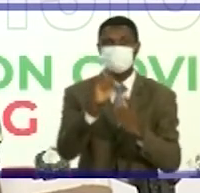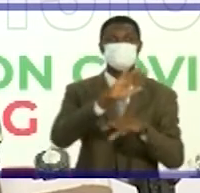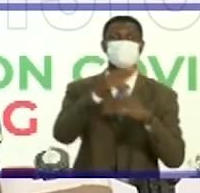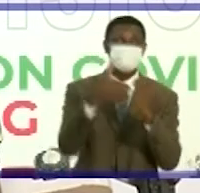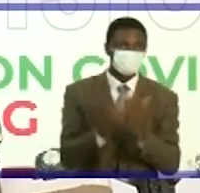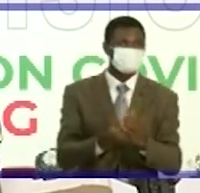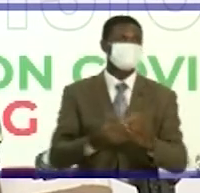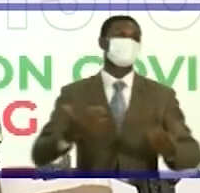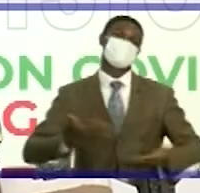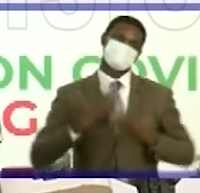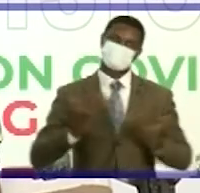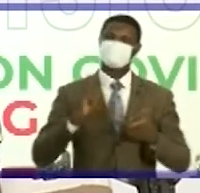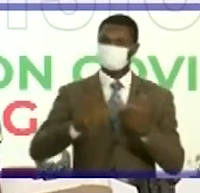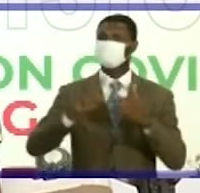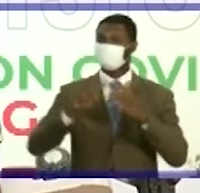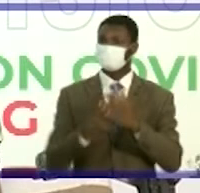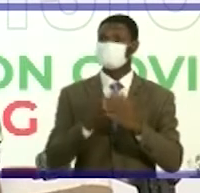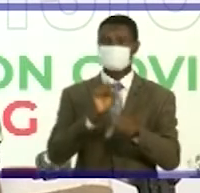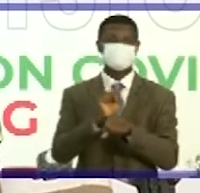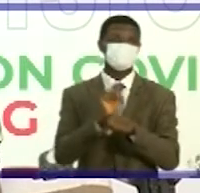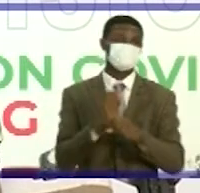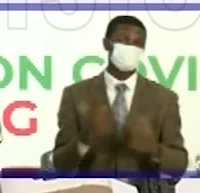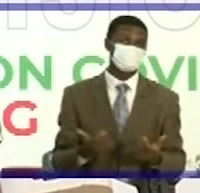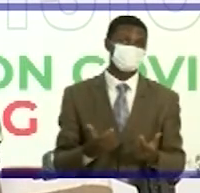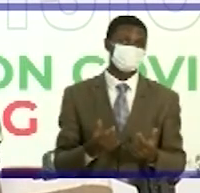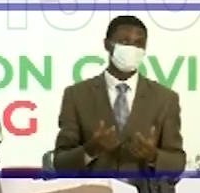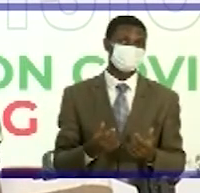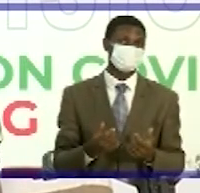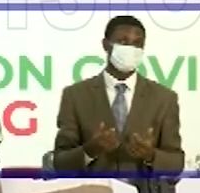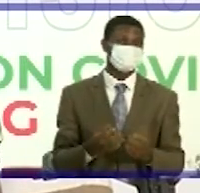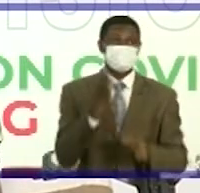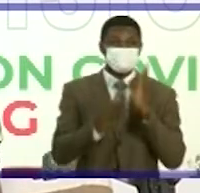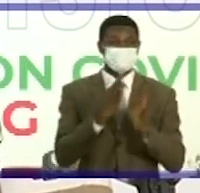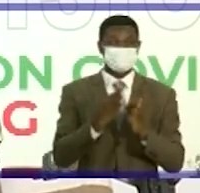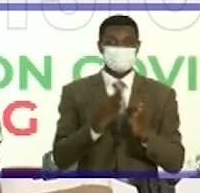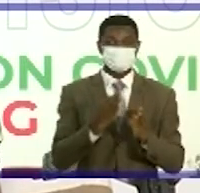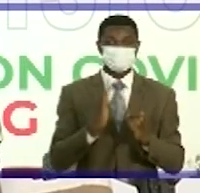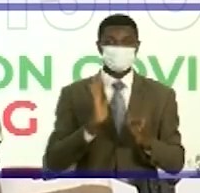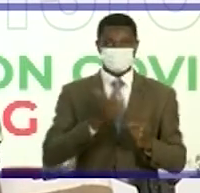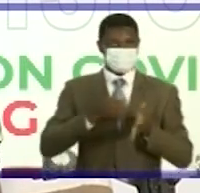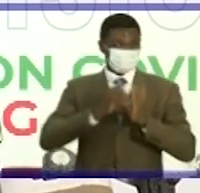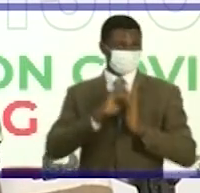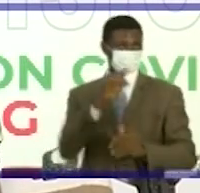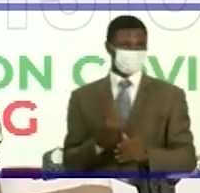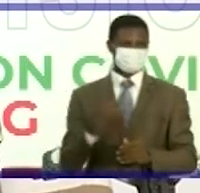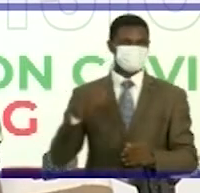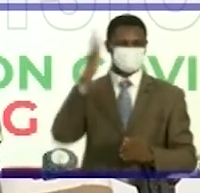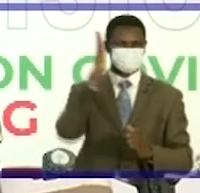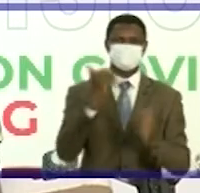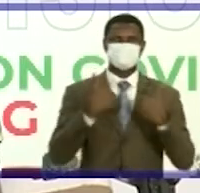If it is our own, we wouldn't want to have even close the airports anyway. We are forced by this monster to